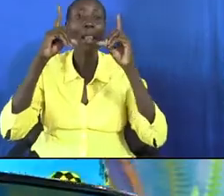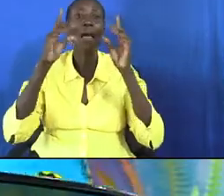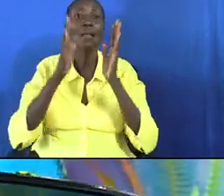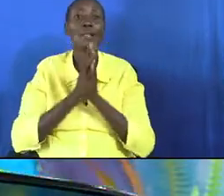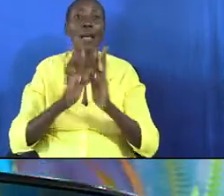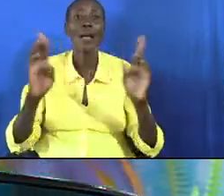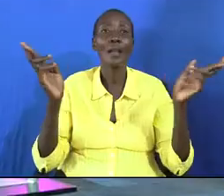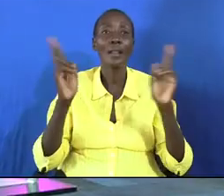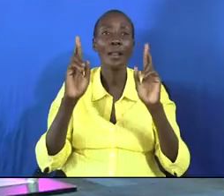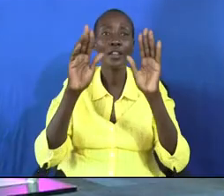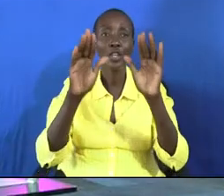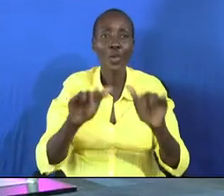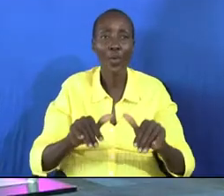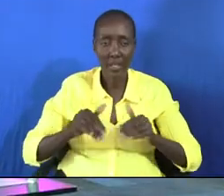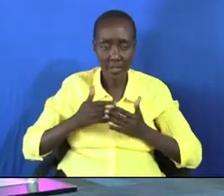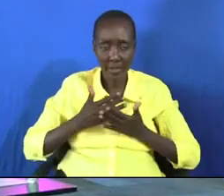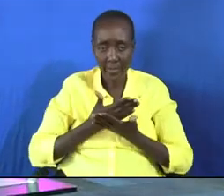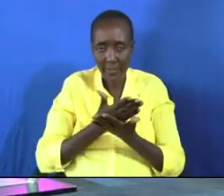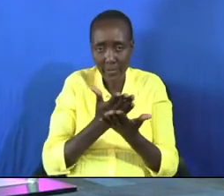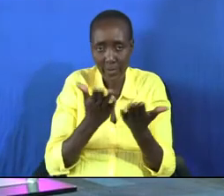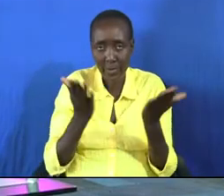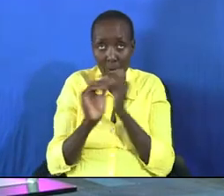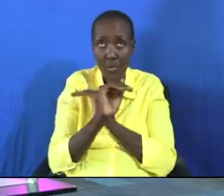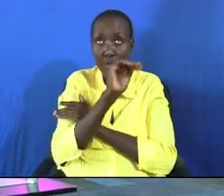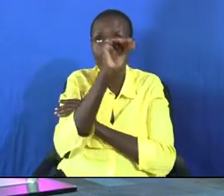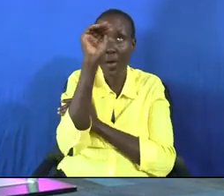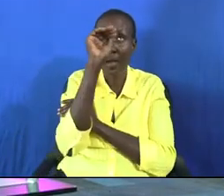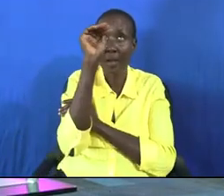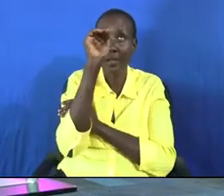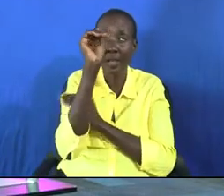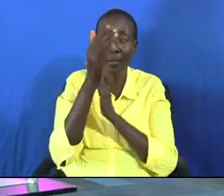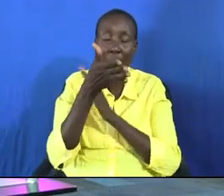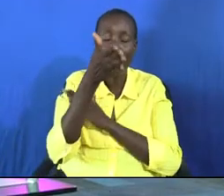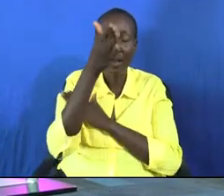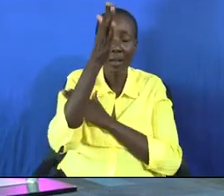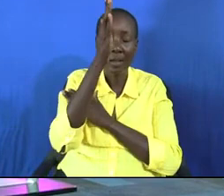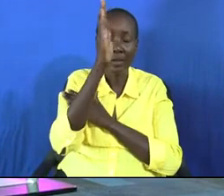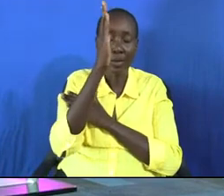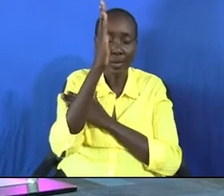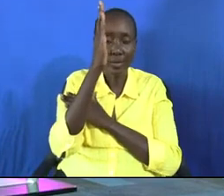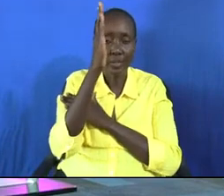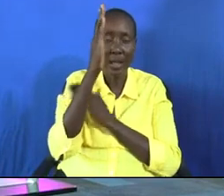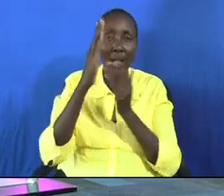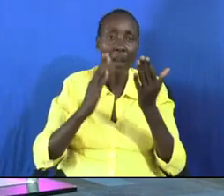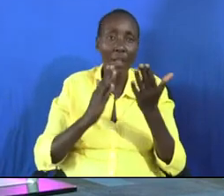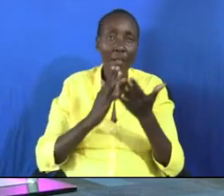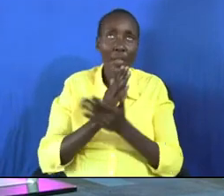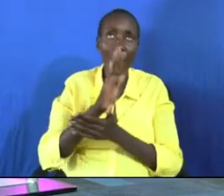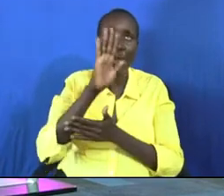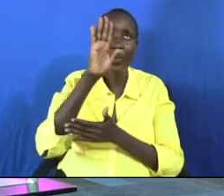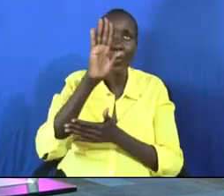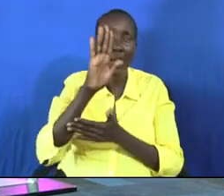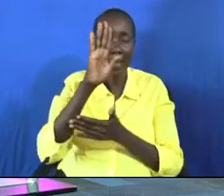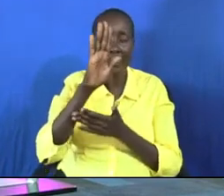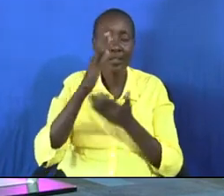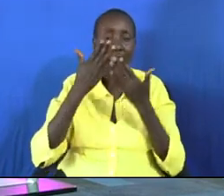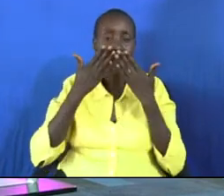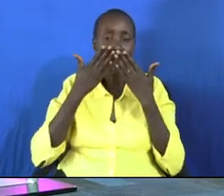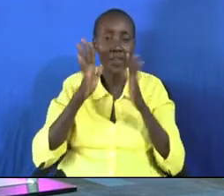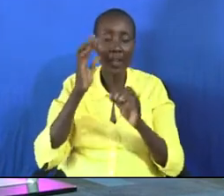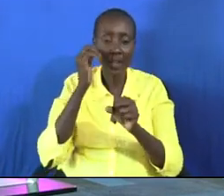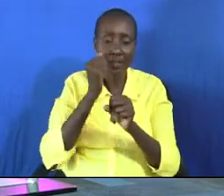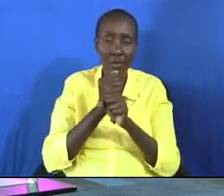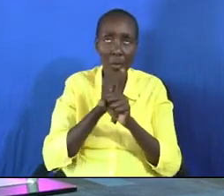ready, waiting for you to ask him. God has through his finished work, he